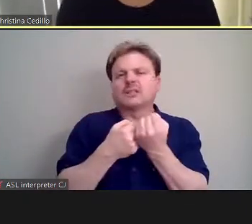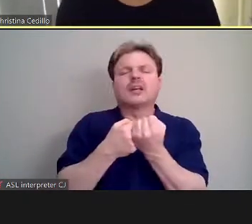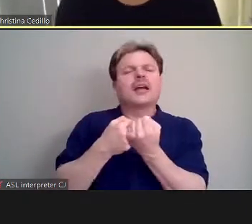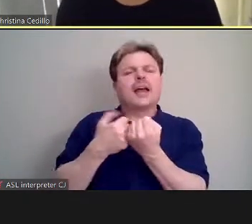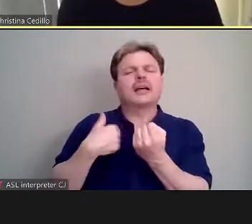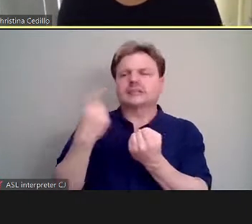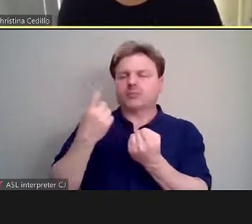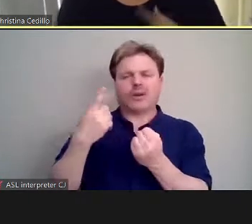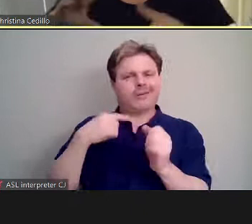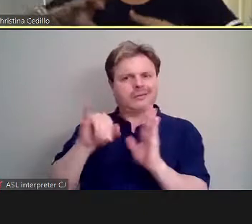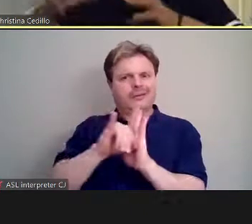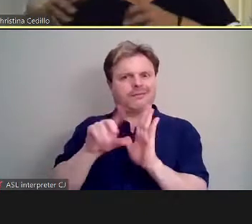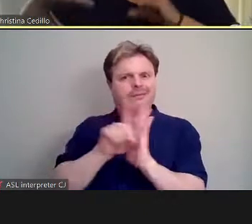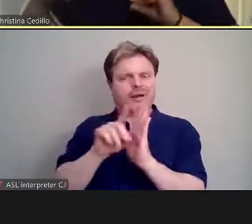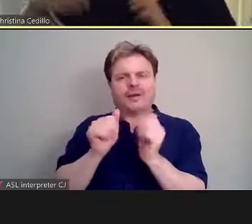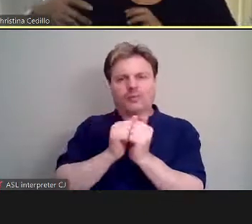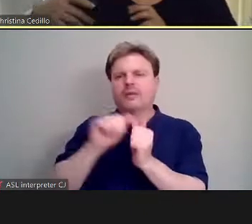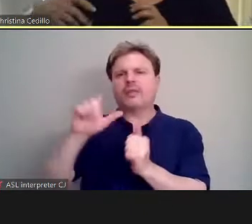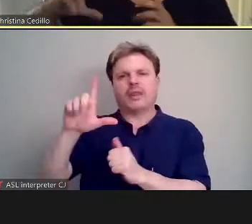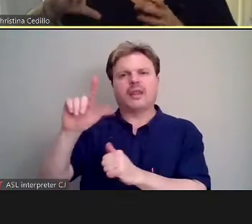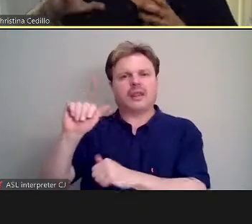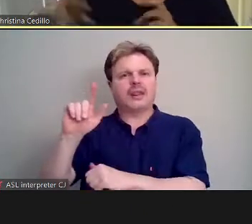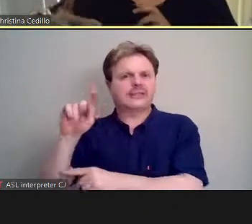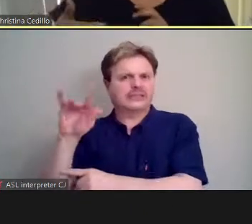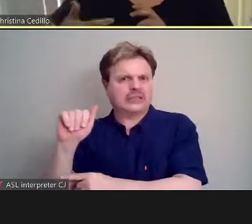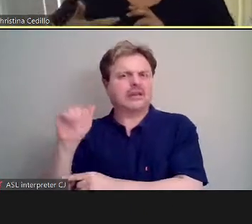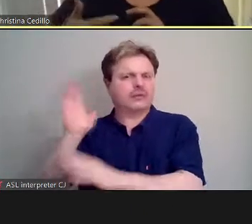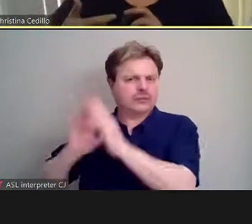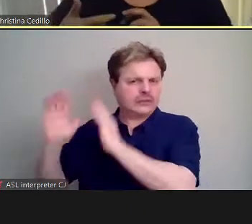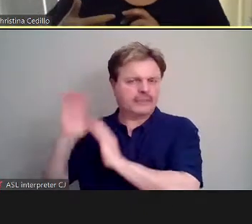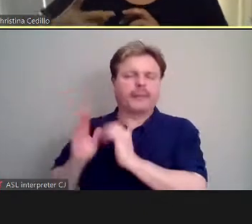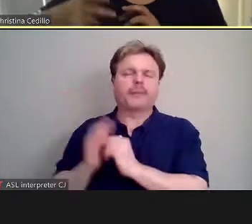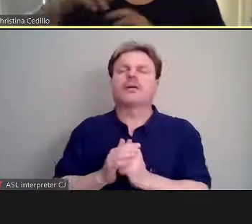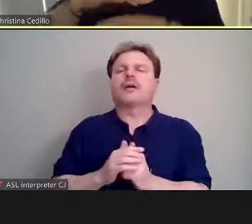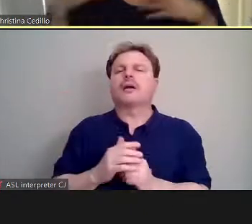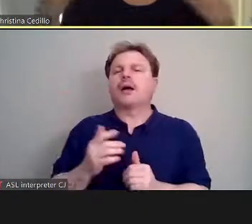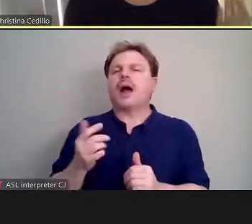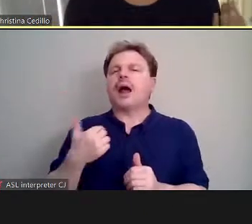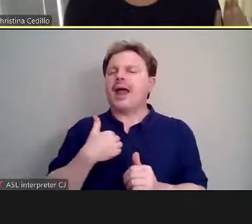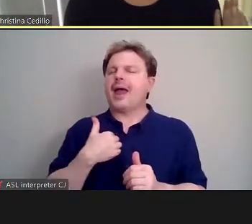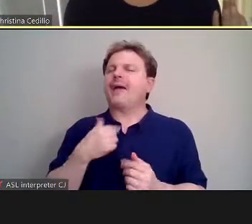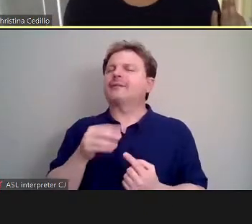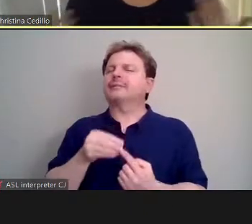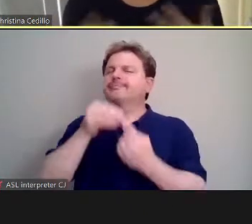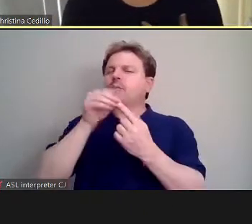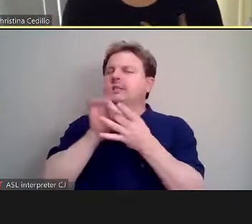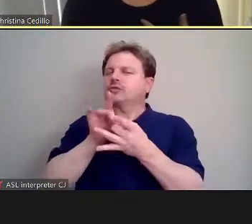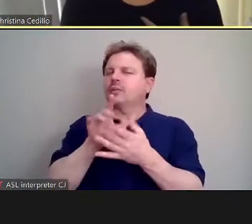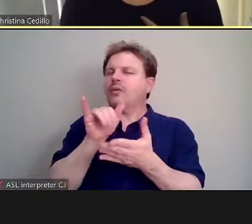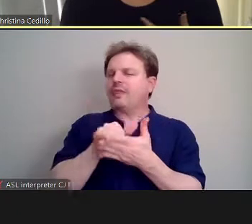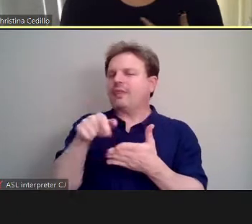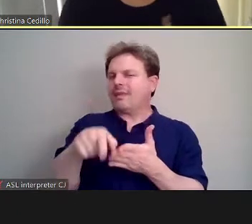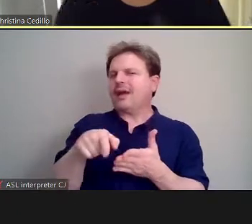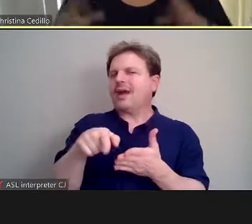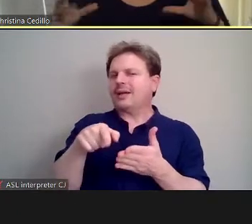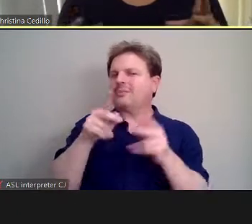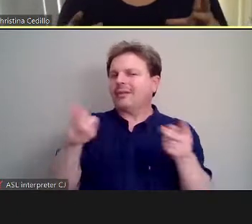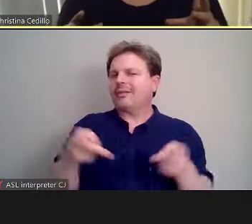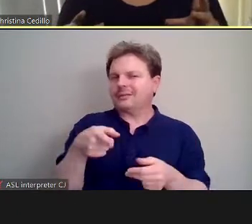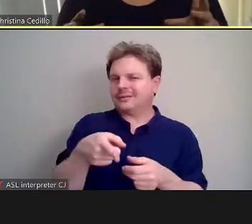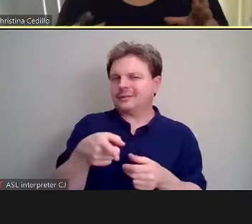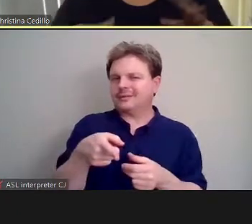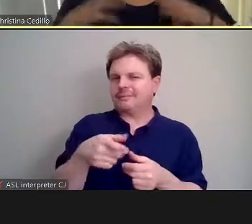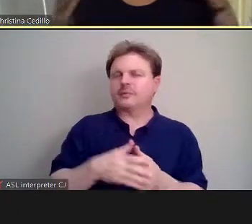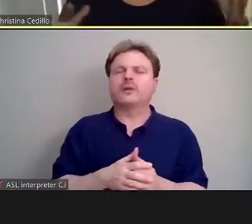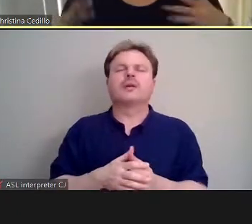ancestry, I have a very particular relationship to that space. And so